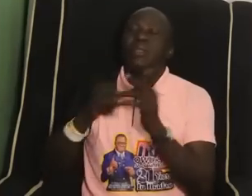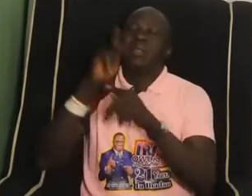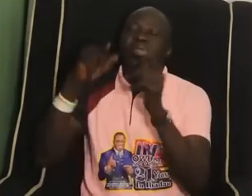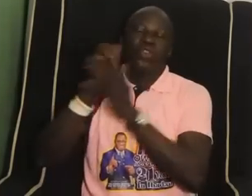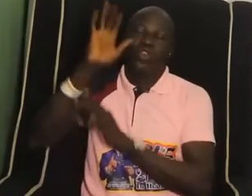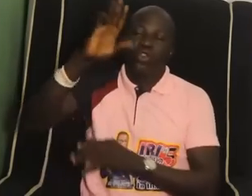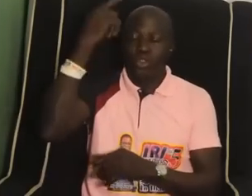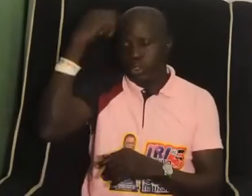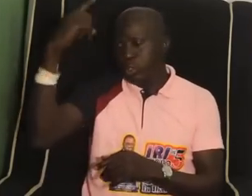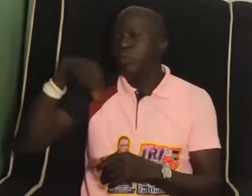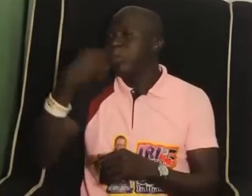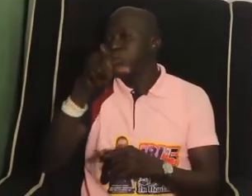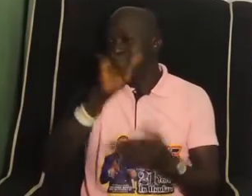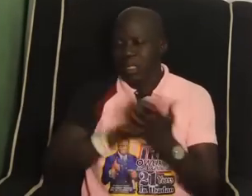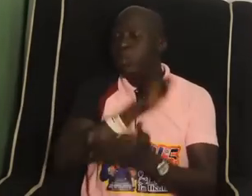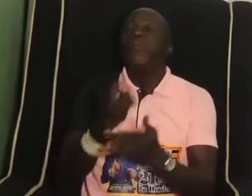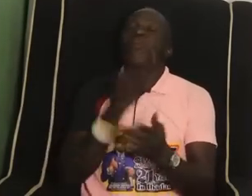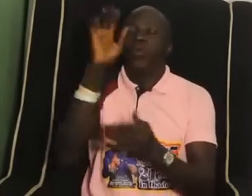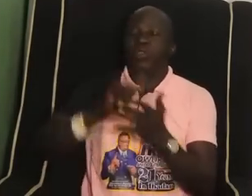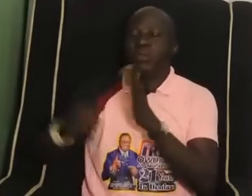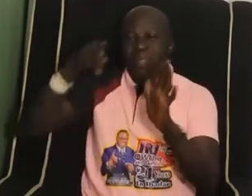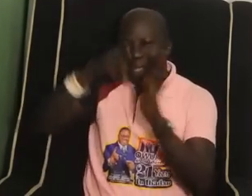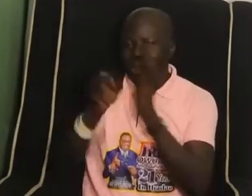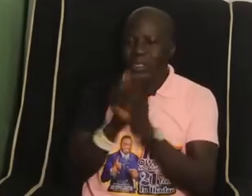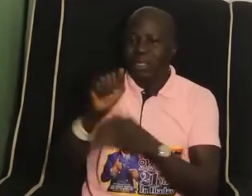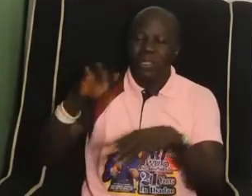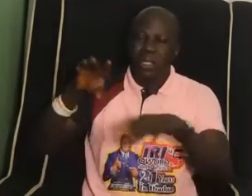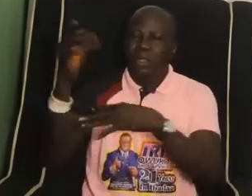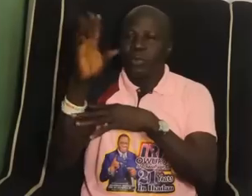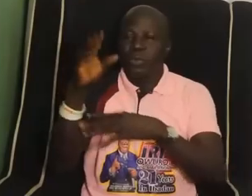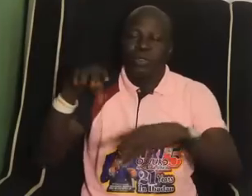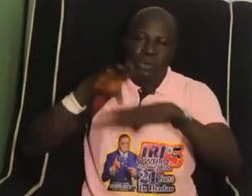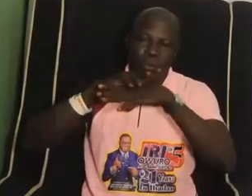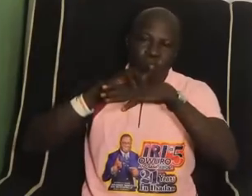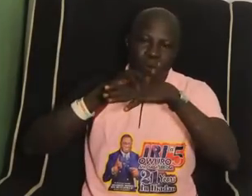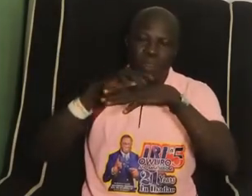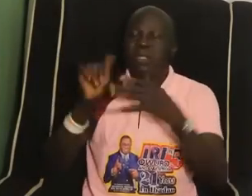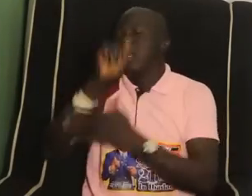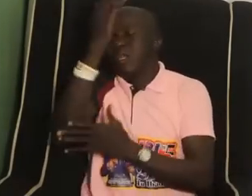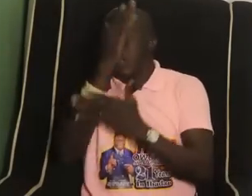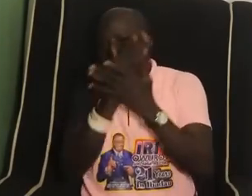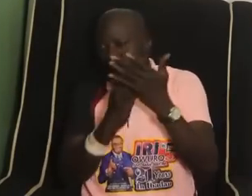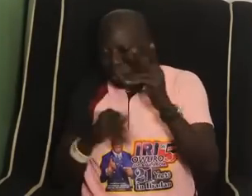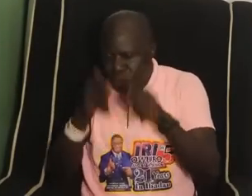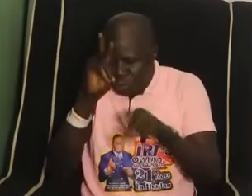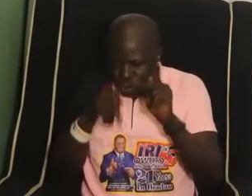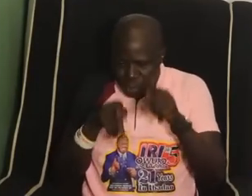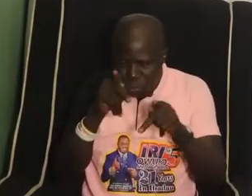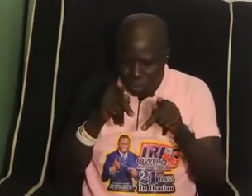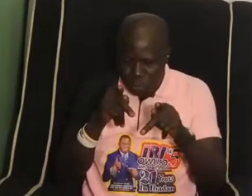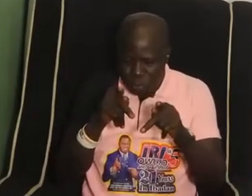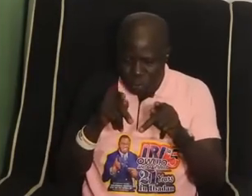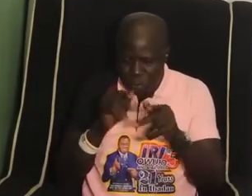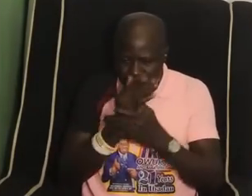what your dream is telling you is that we don't miss kill bush meat. Iyan ni pe enikan bo lodo re to ba je alanu bi olore je